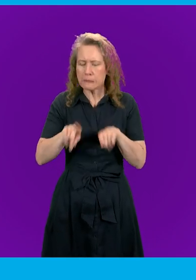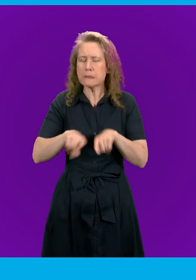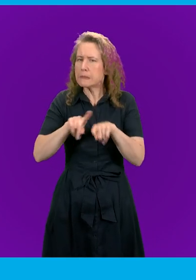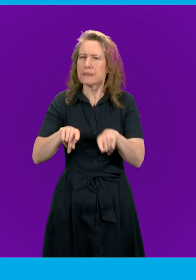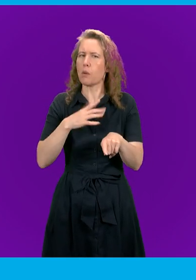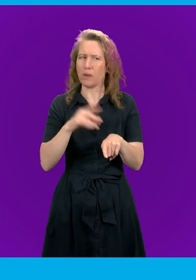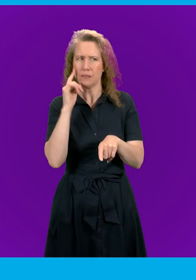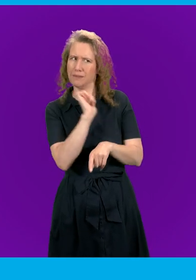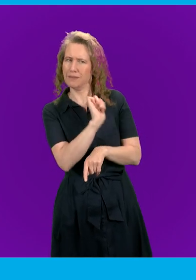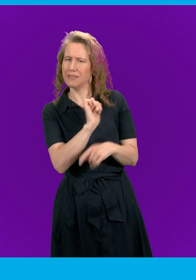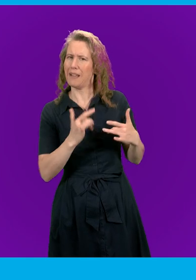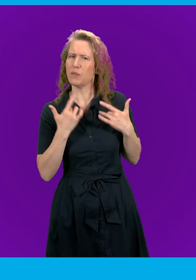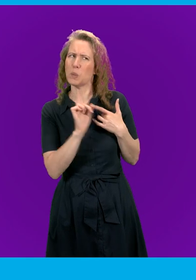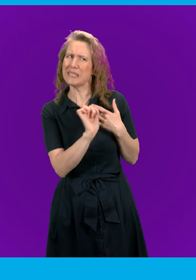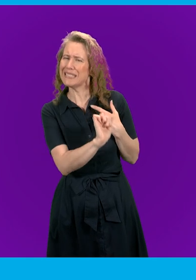it's coming from.